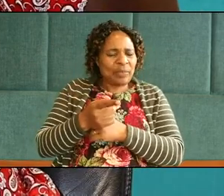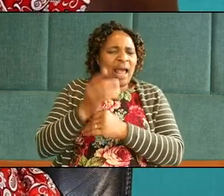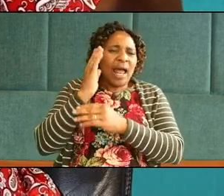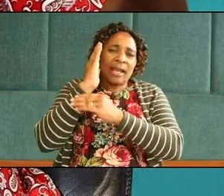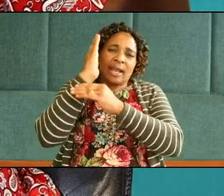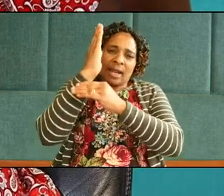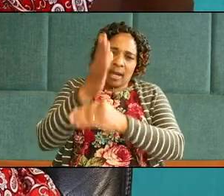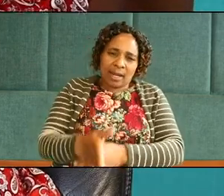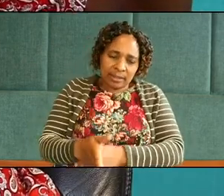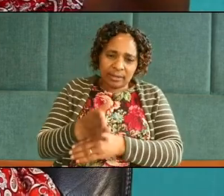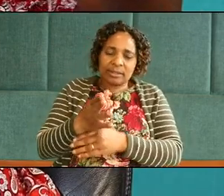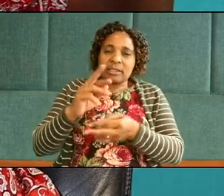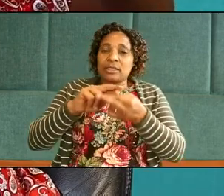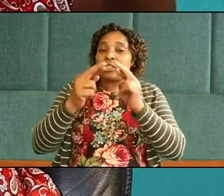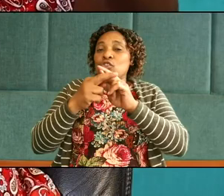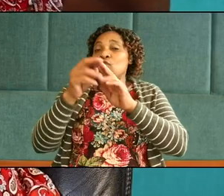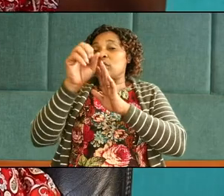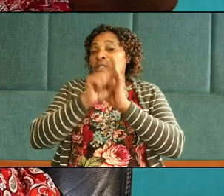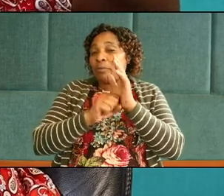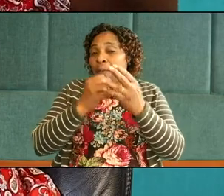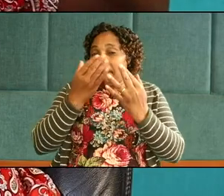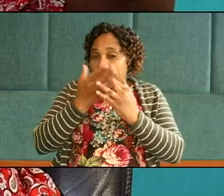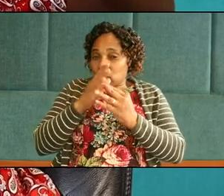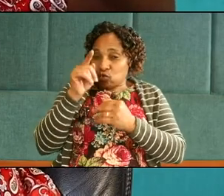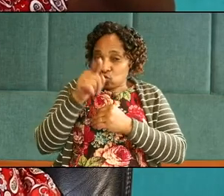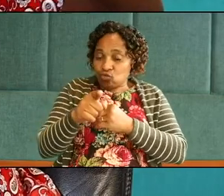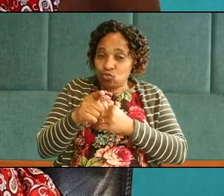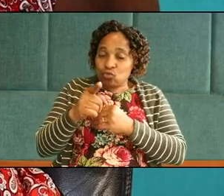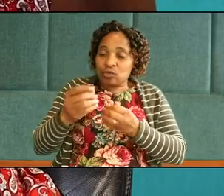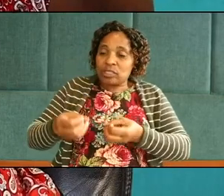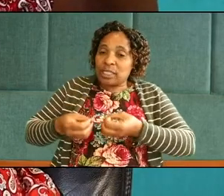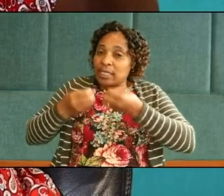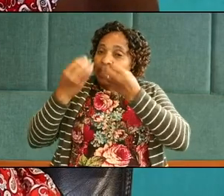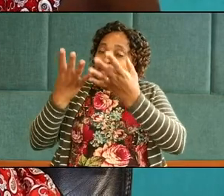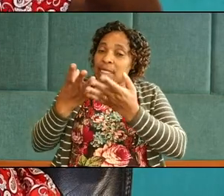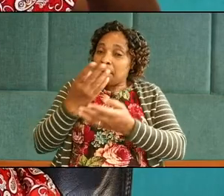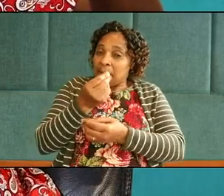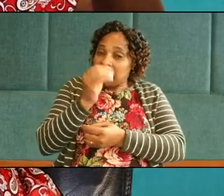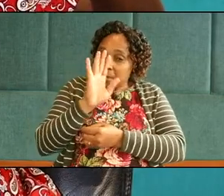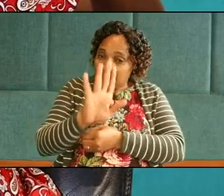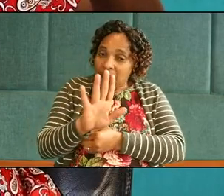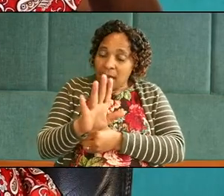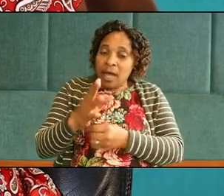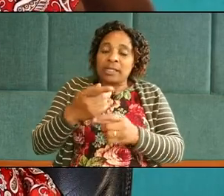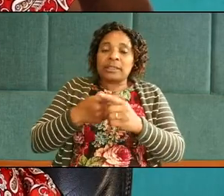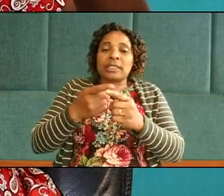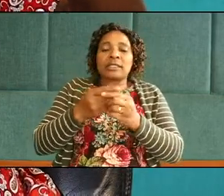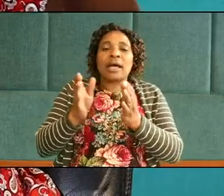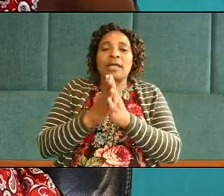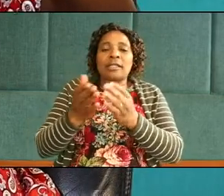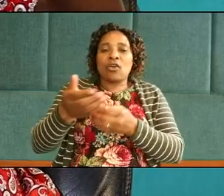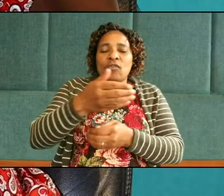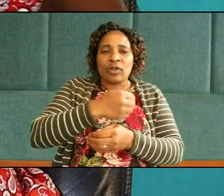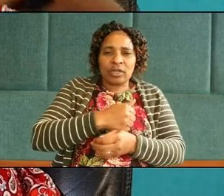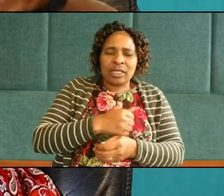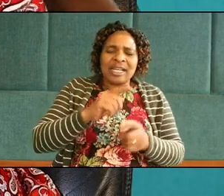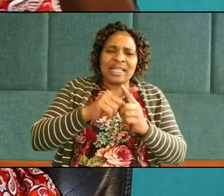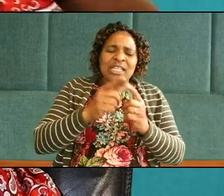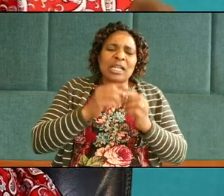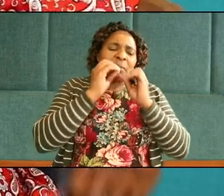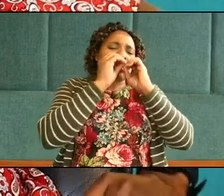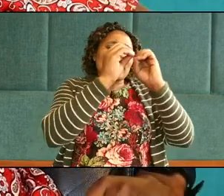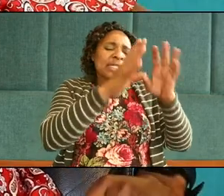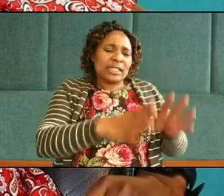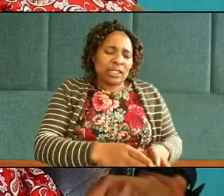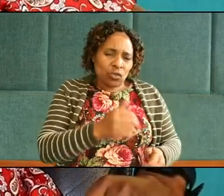direct correlation between you surrendering your money, giving your tithe and your offering, to the reciprocating blessing